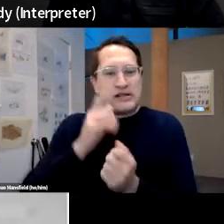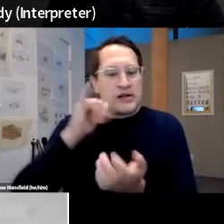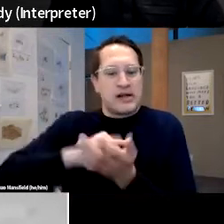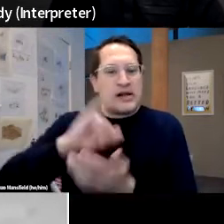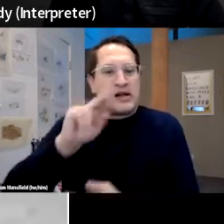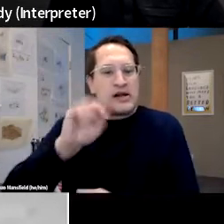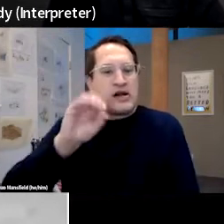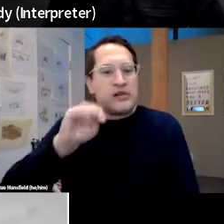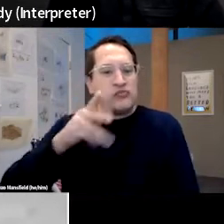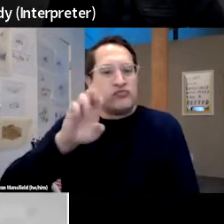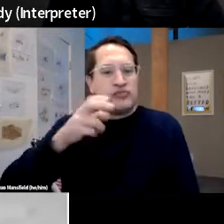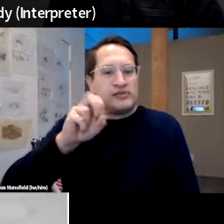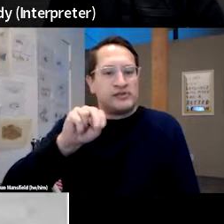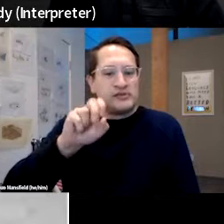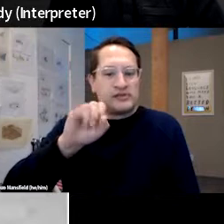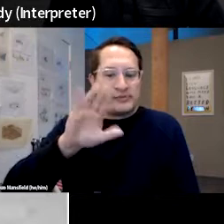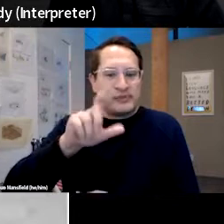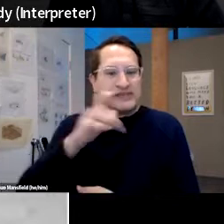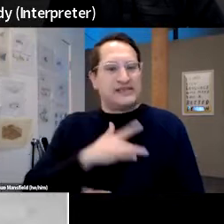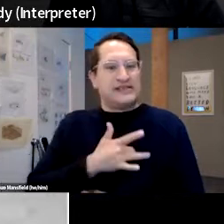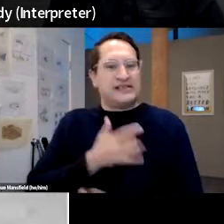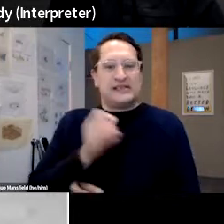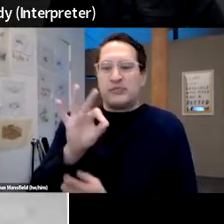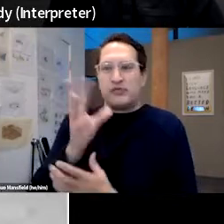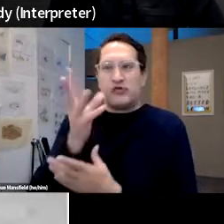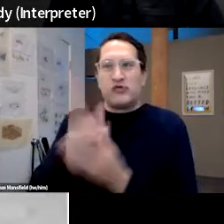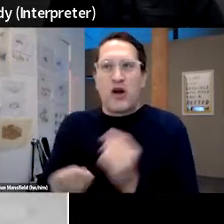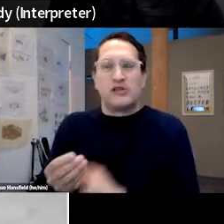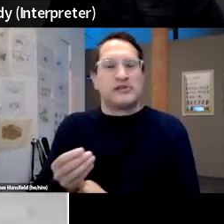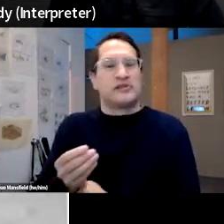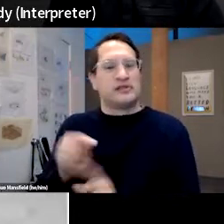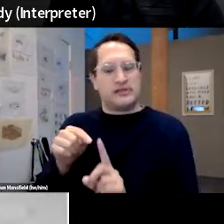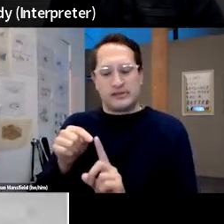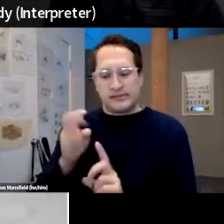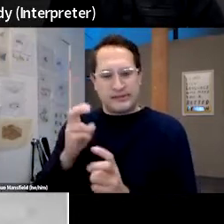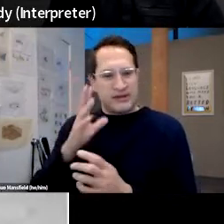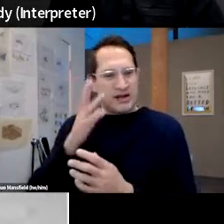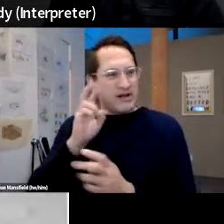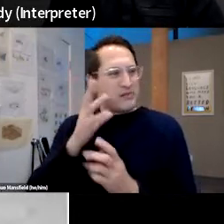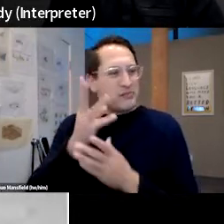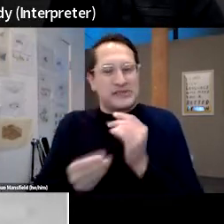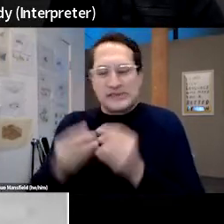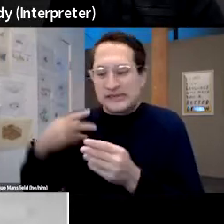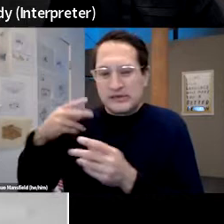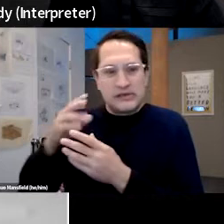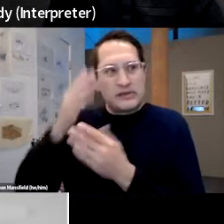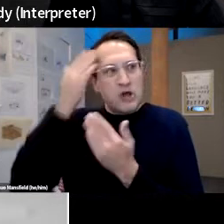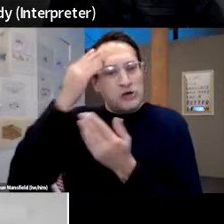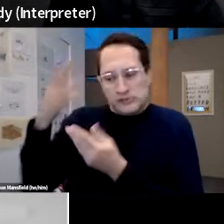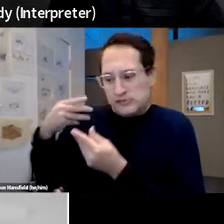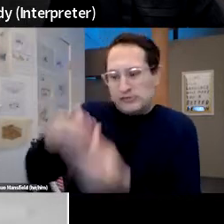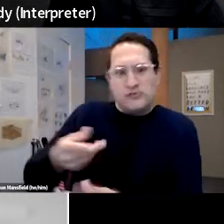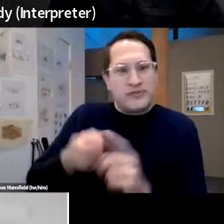It left my generation with an incomprehensible sense of loss.